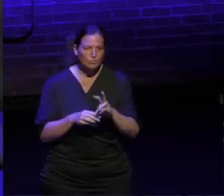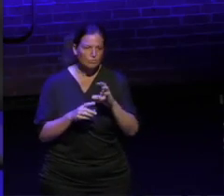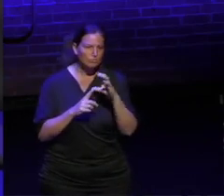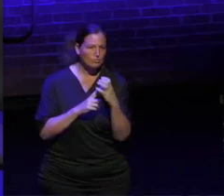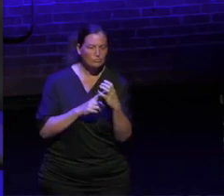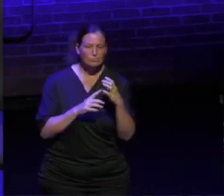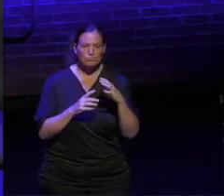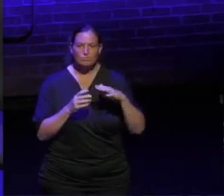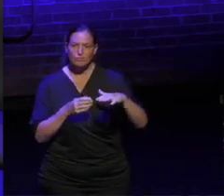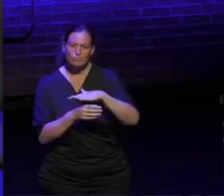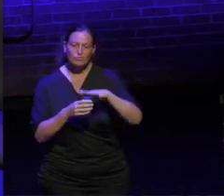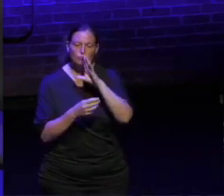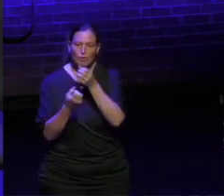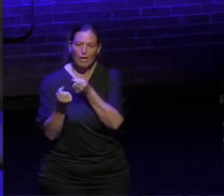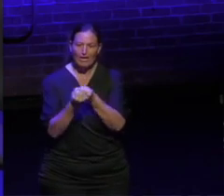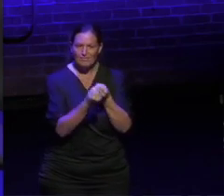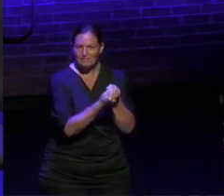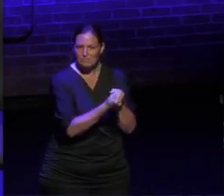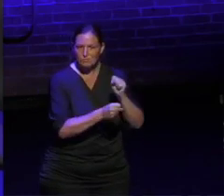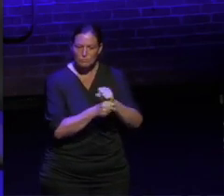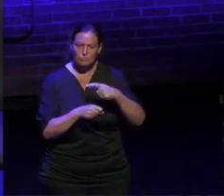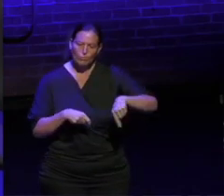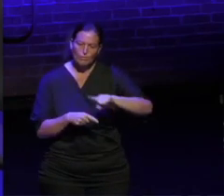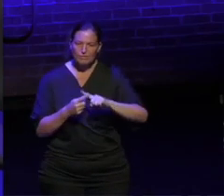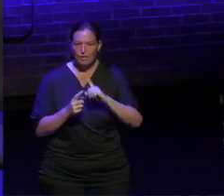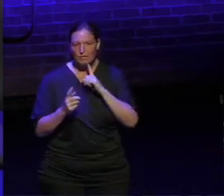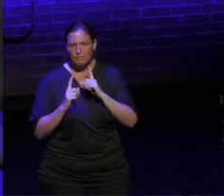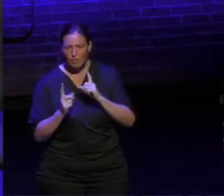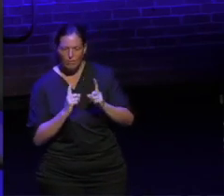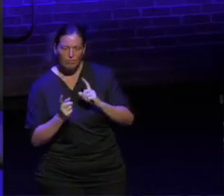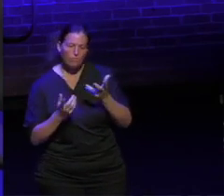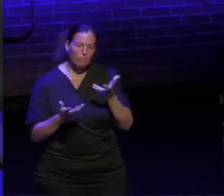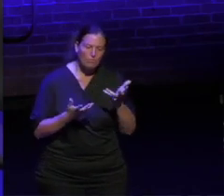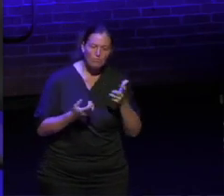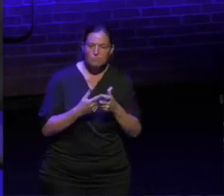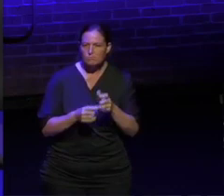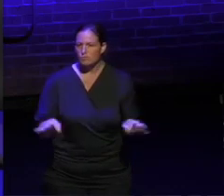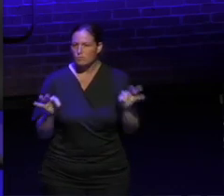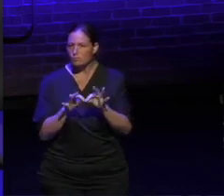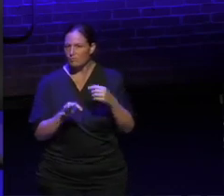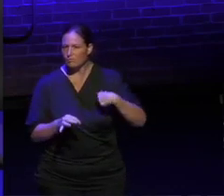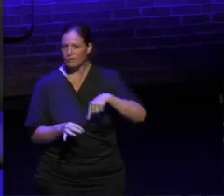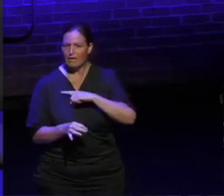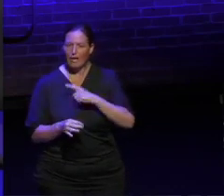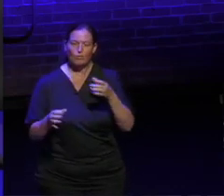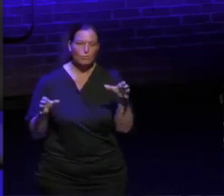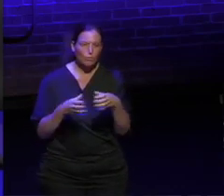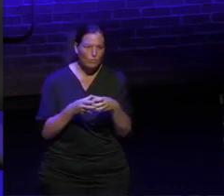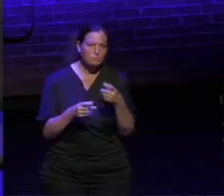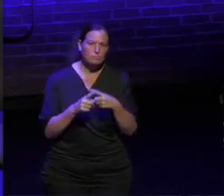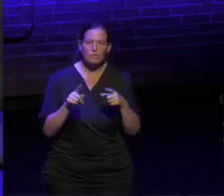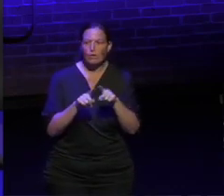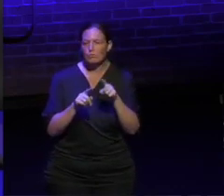is certainly around advocacy work. So this type of dialogue engagement is really, really important for our coalition, but also our